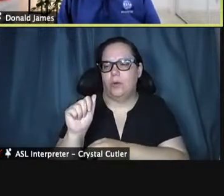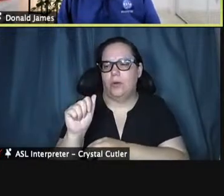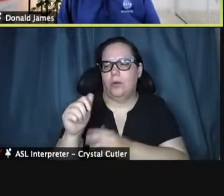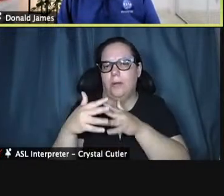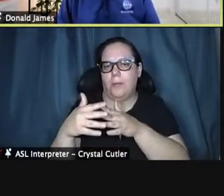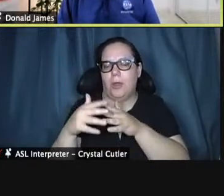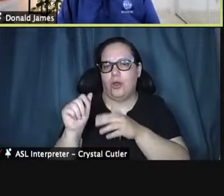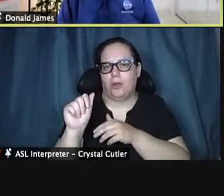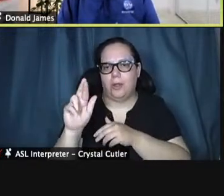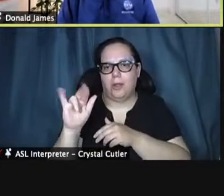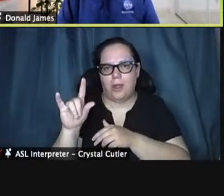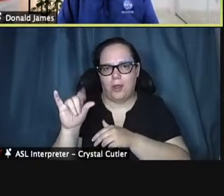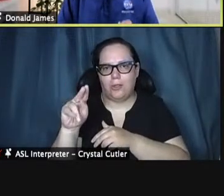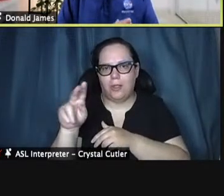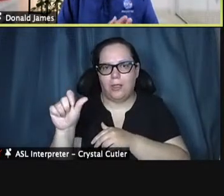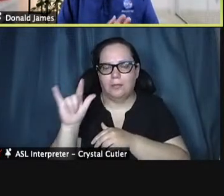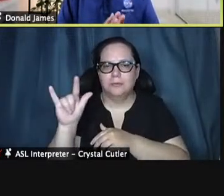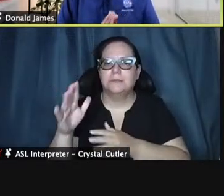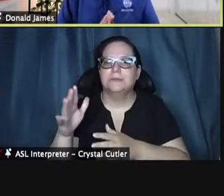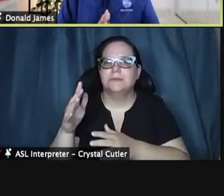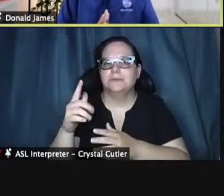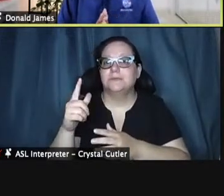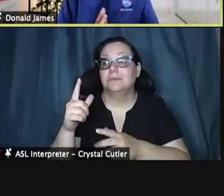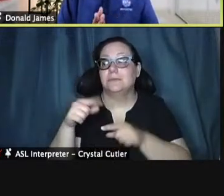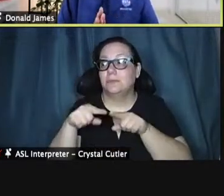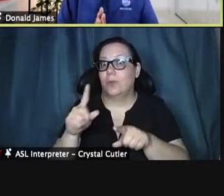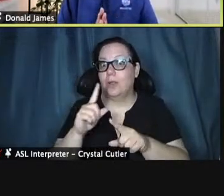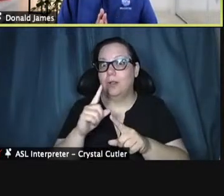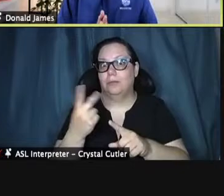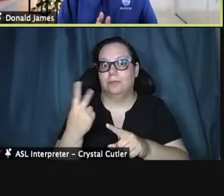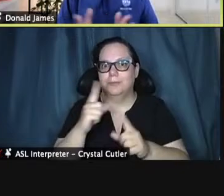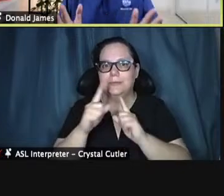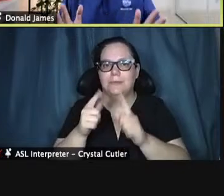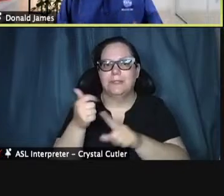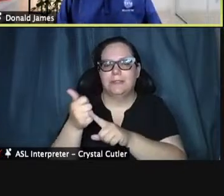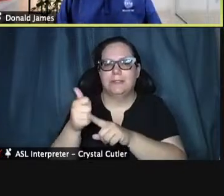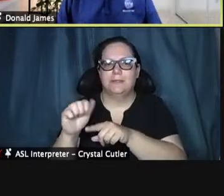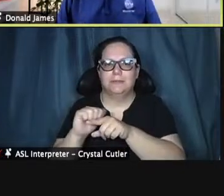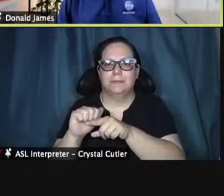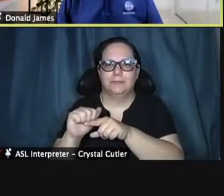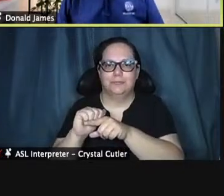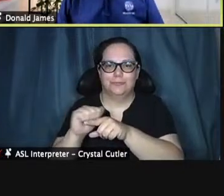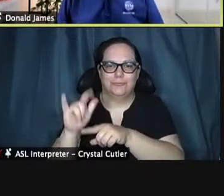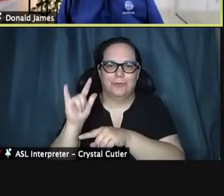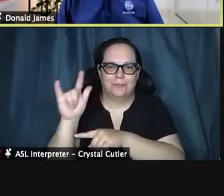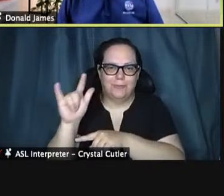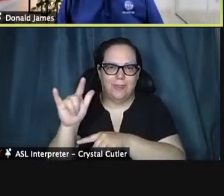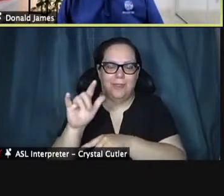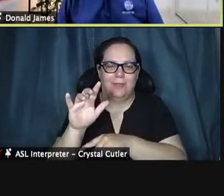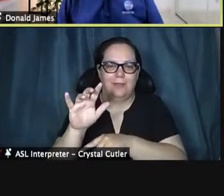trained to fly in the 787s. And both of us had long early interest in